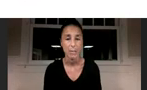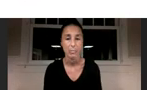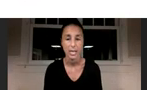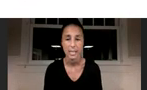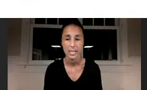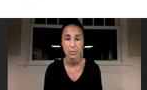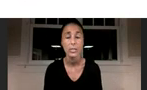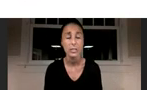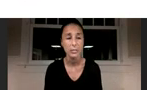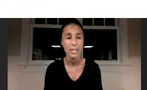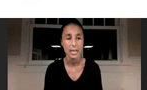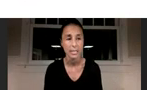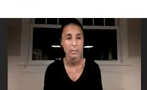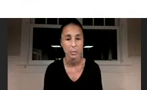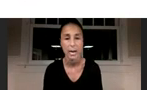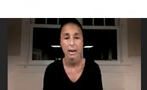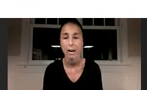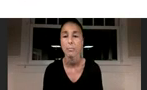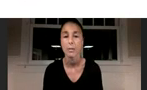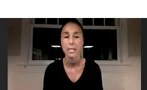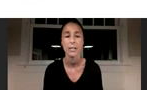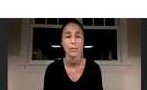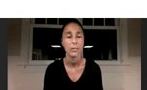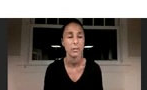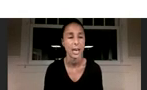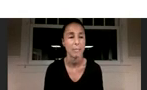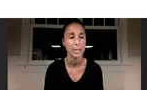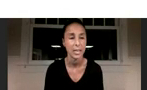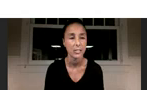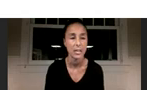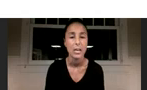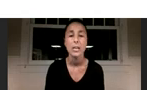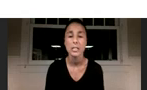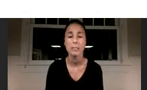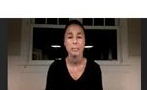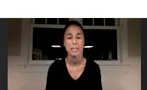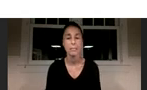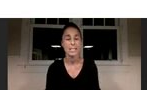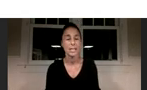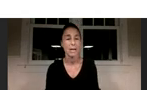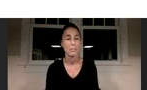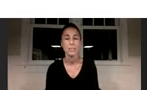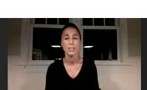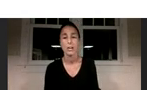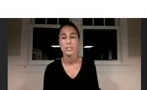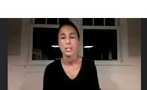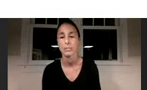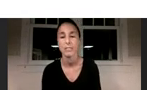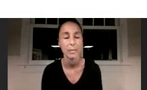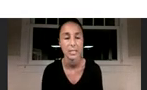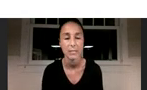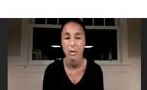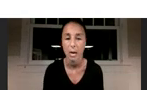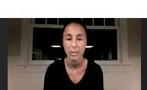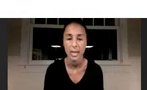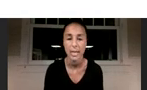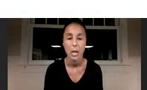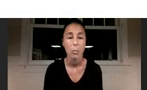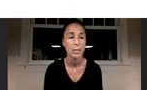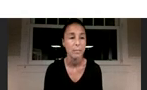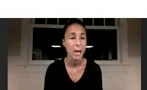the SSPA process, we do intend to prepare and prosecute a zoning application to implement the best option for the long-term development